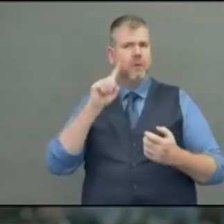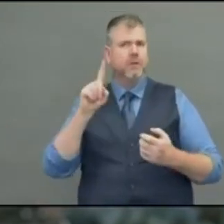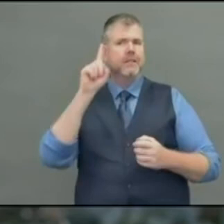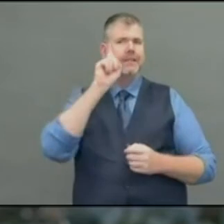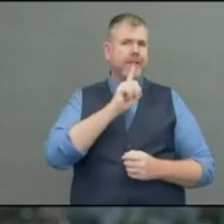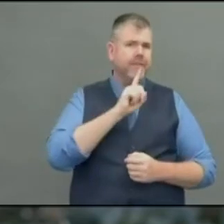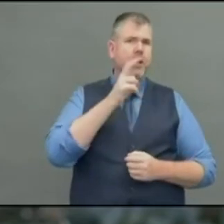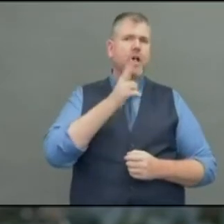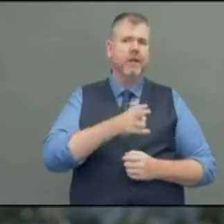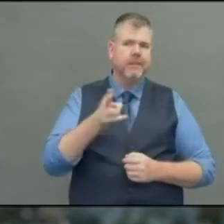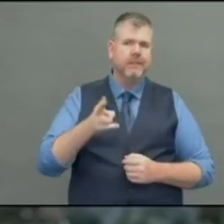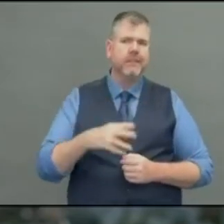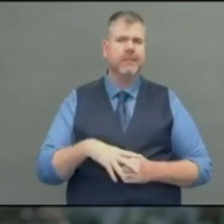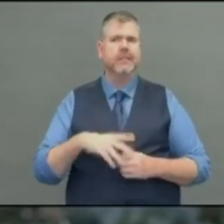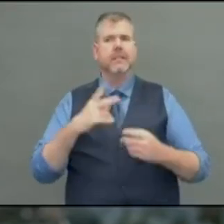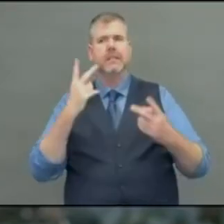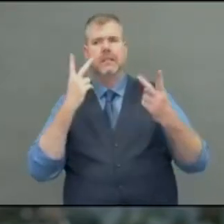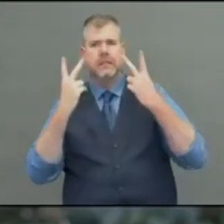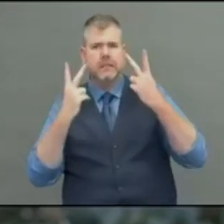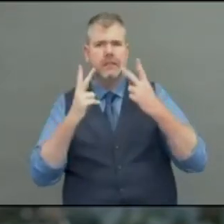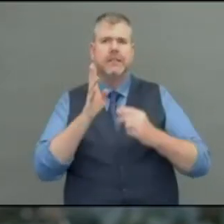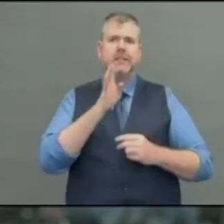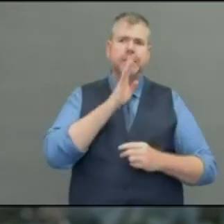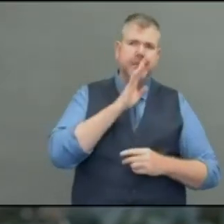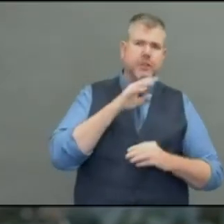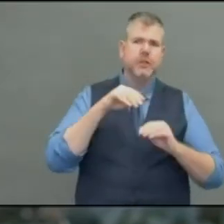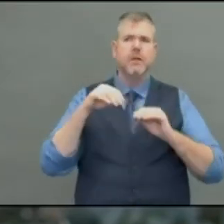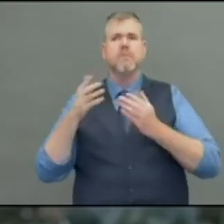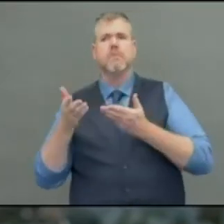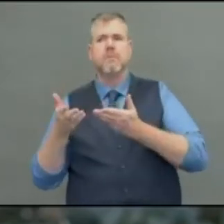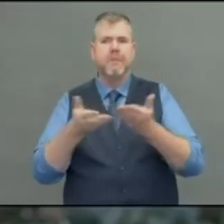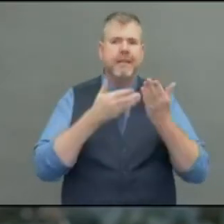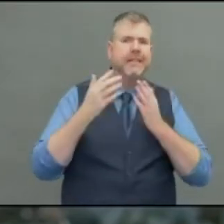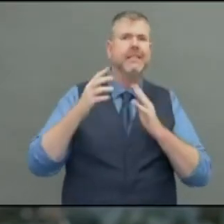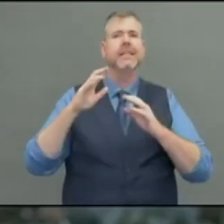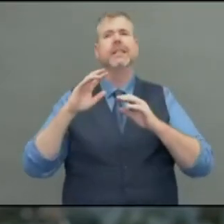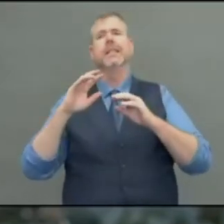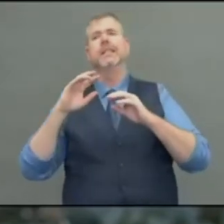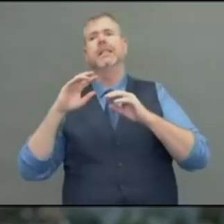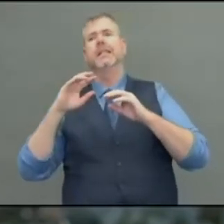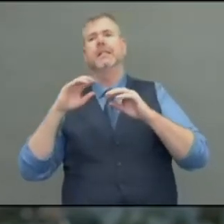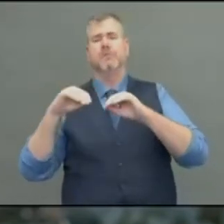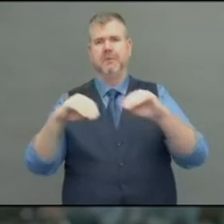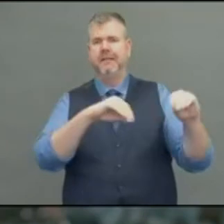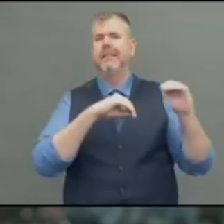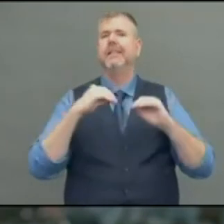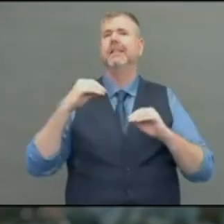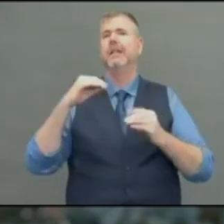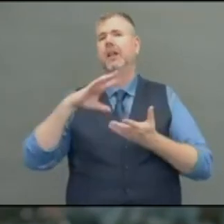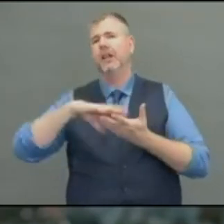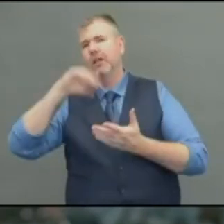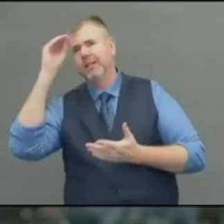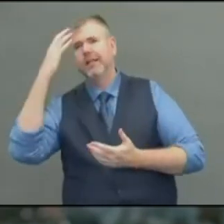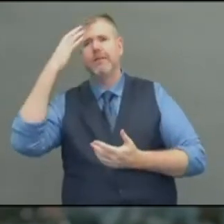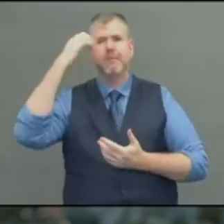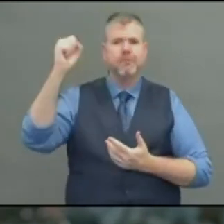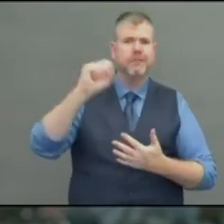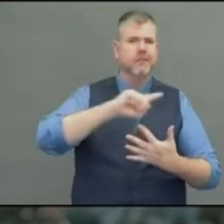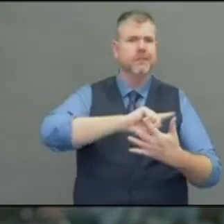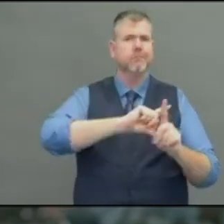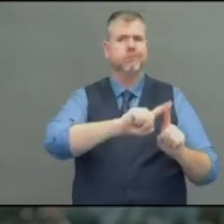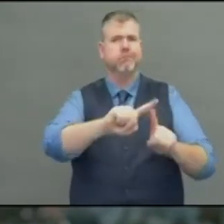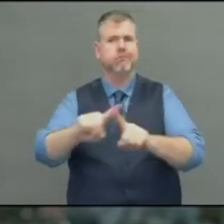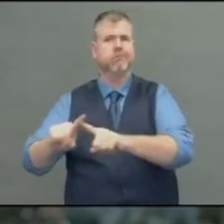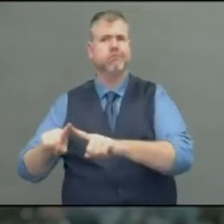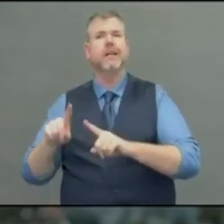moving, difficulty speaking, difficulty learning or remembering, and as well as speech-to-speech services that